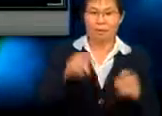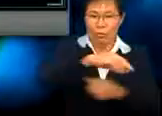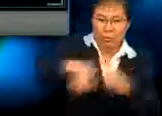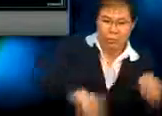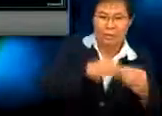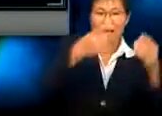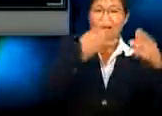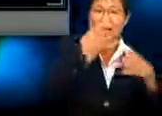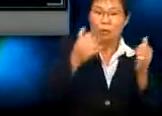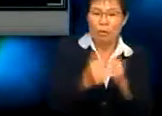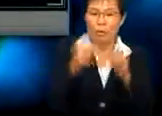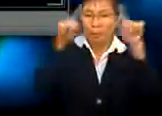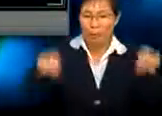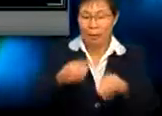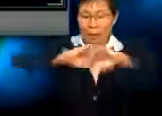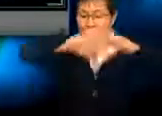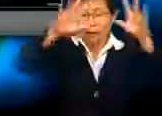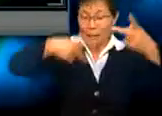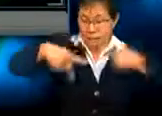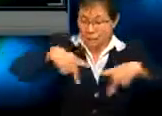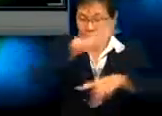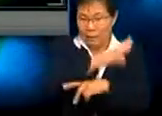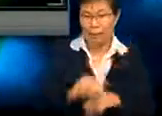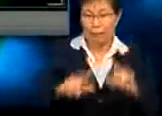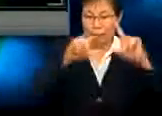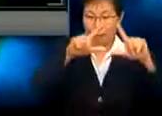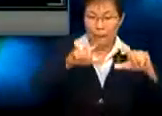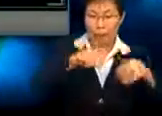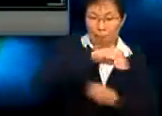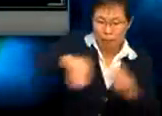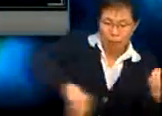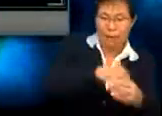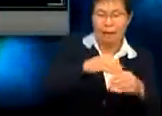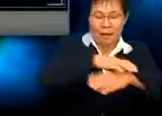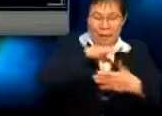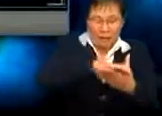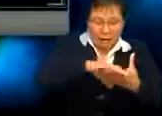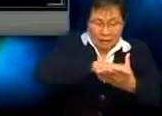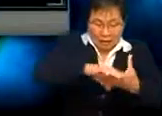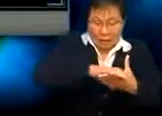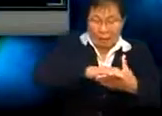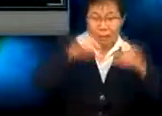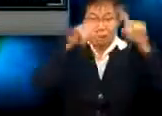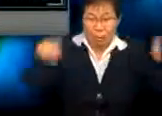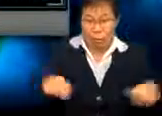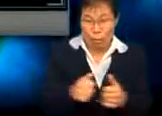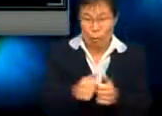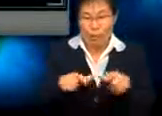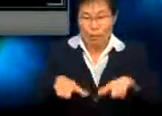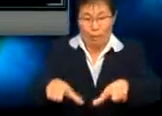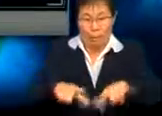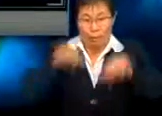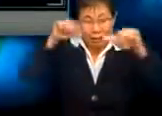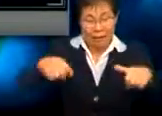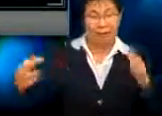Replace the glass with a piece of clear plastic and replace the cardboard with a piece of plank. Can these objects